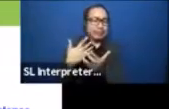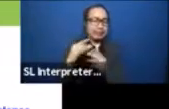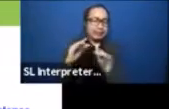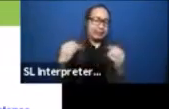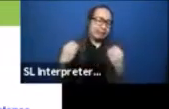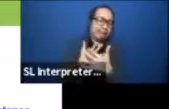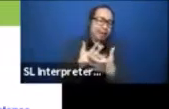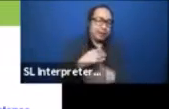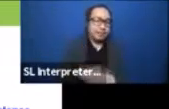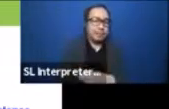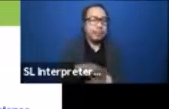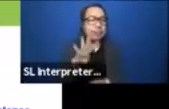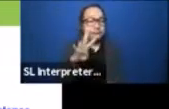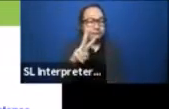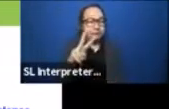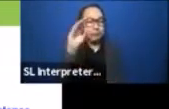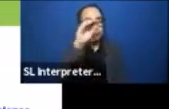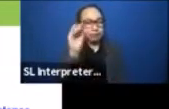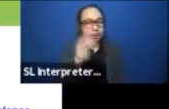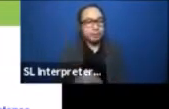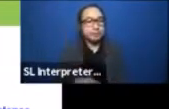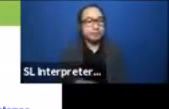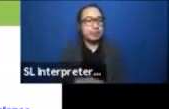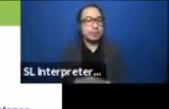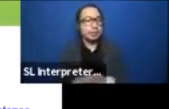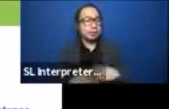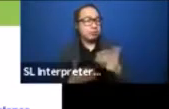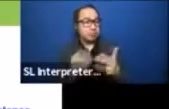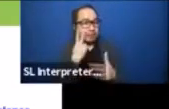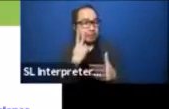And physically forced to have sexual